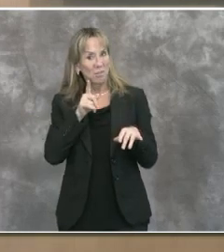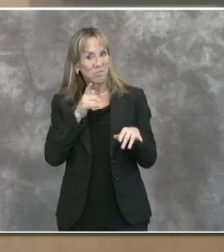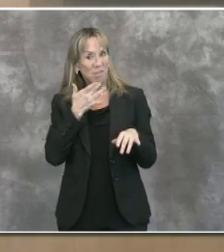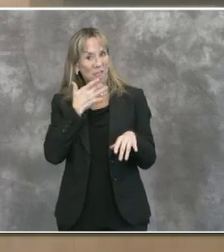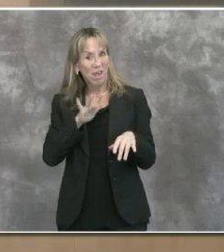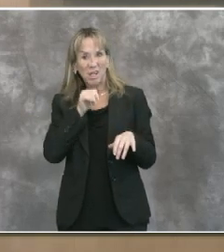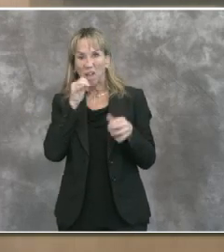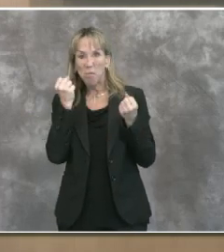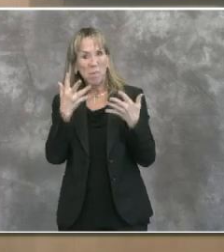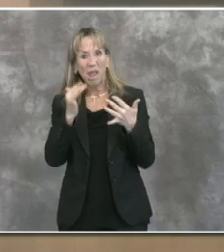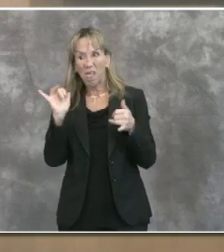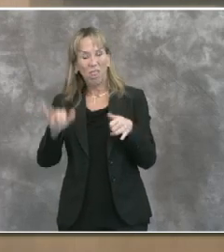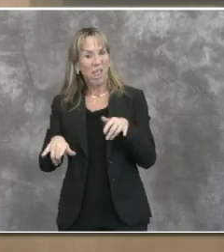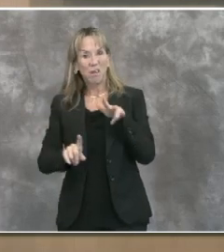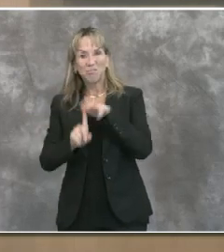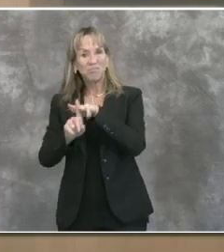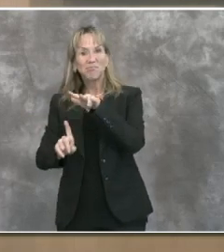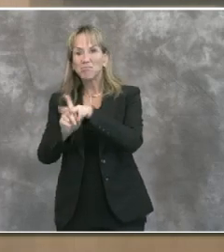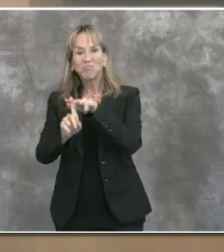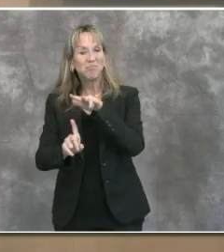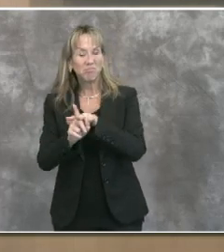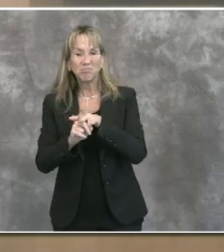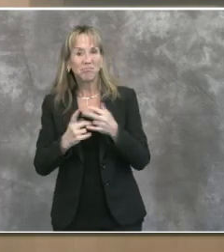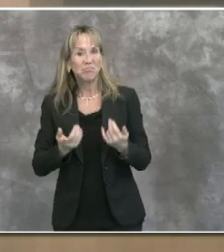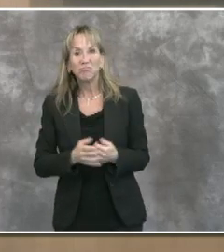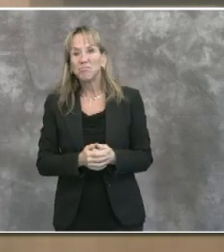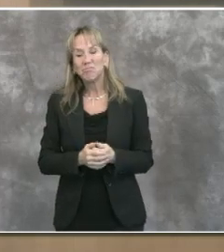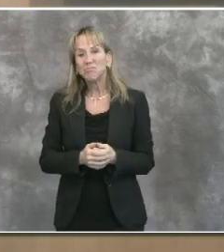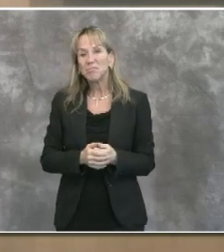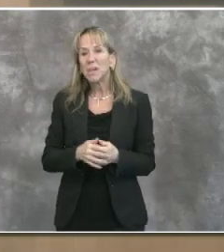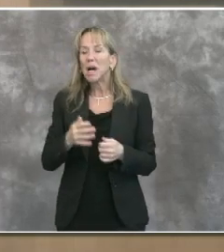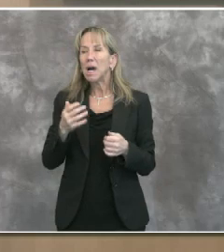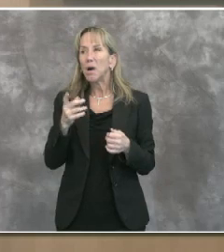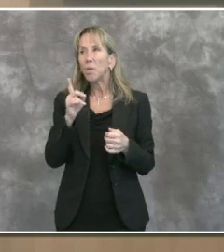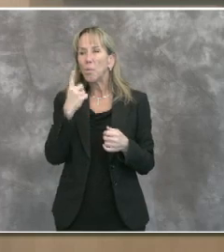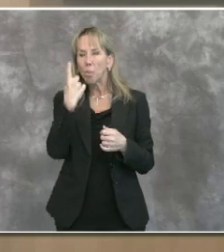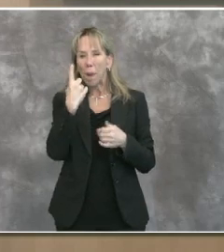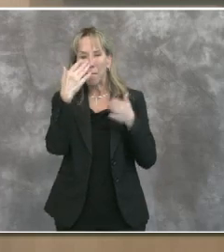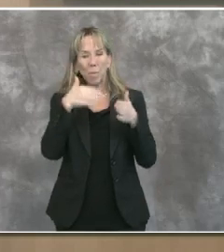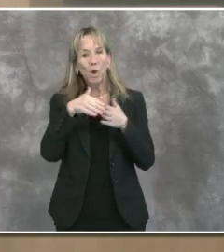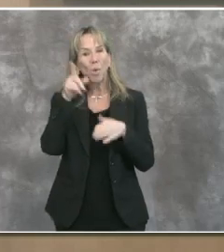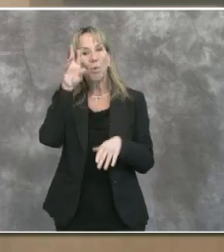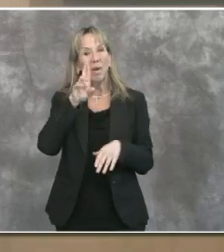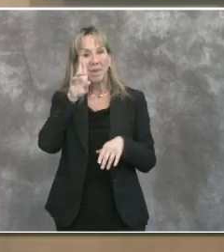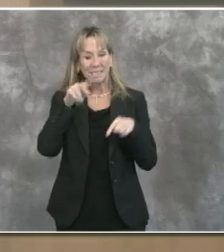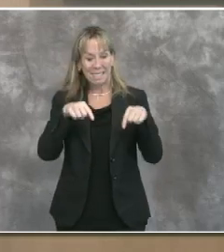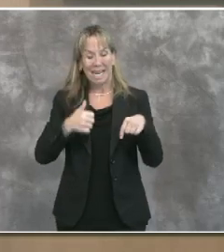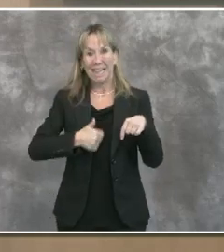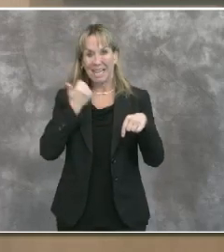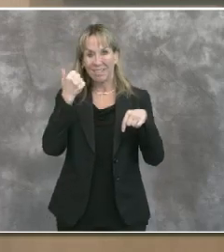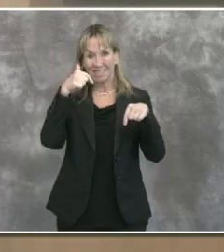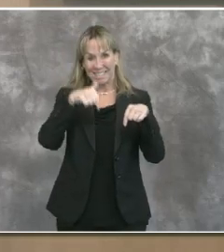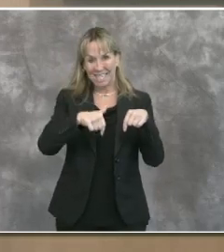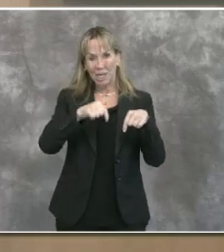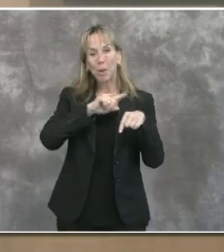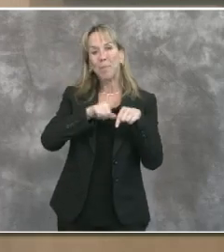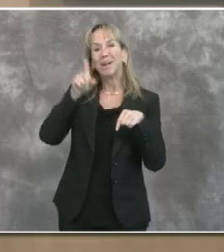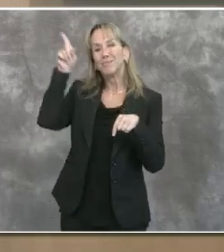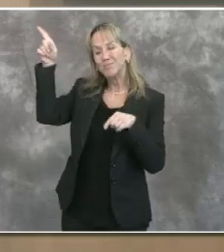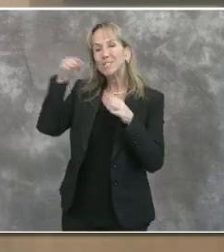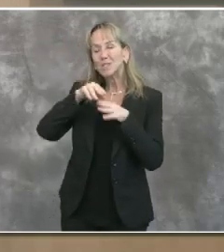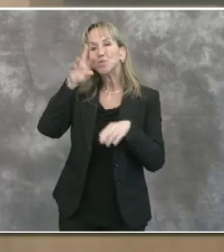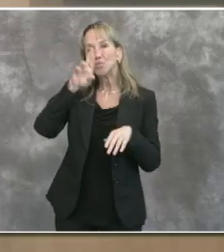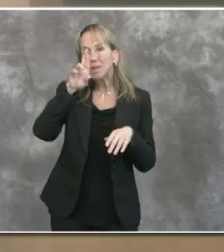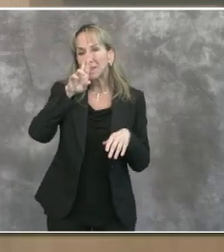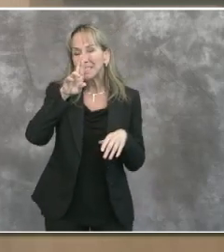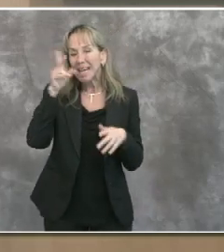fortunately. I think it was reported that one of our residents in Riverside actually was one of those cases that was found at home and needed